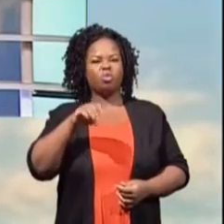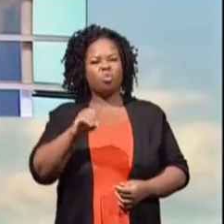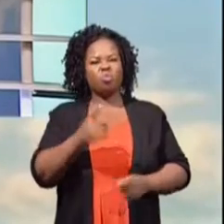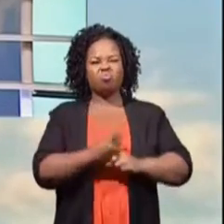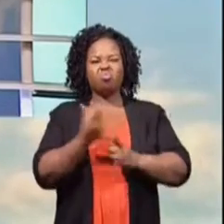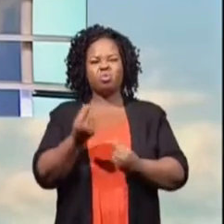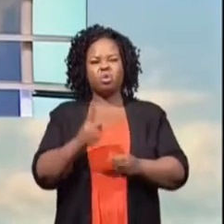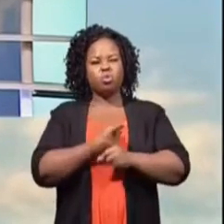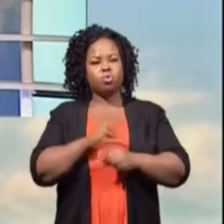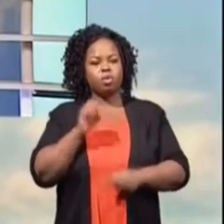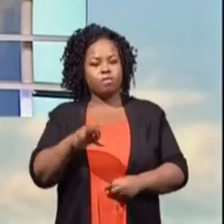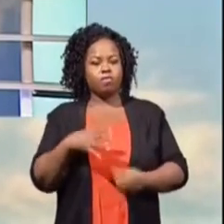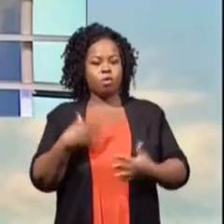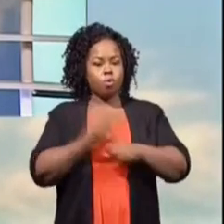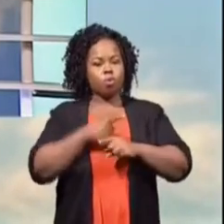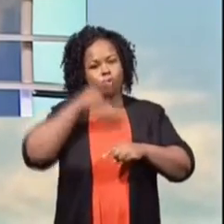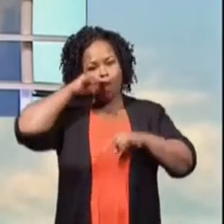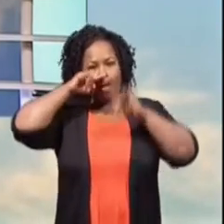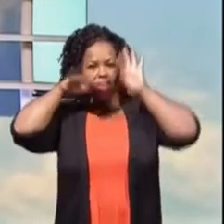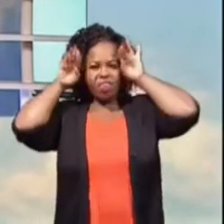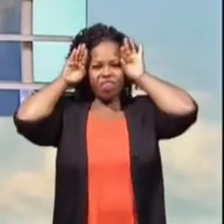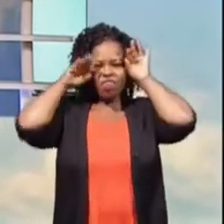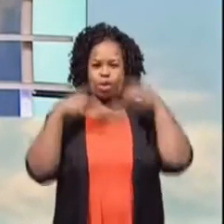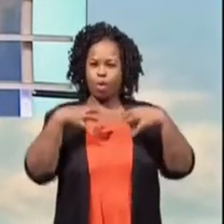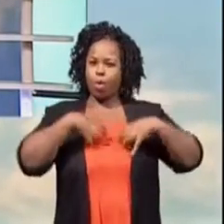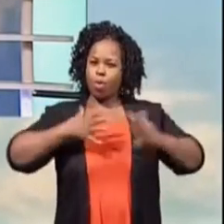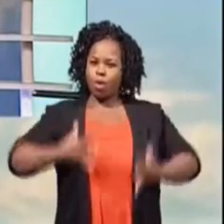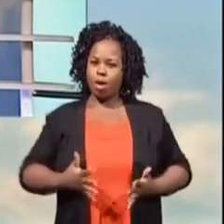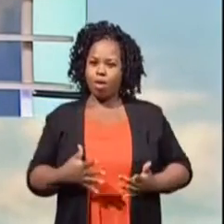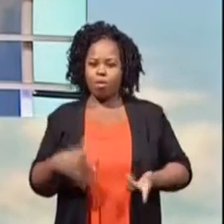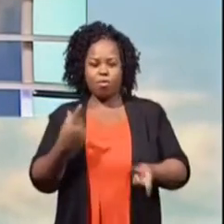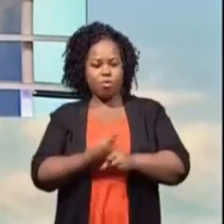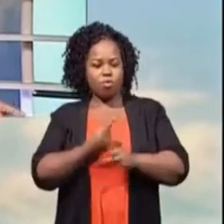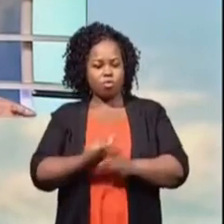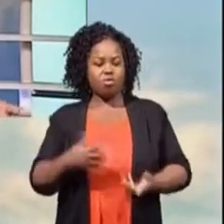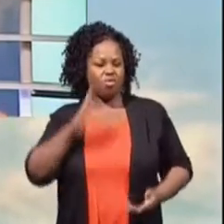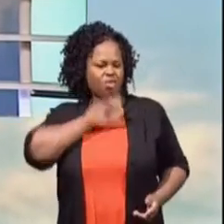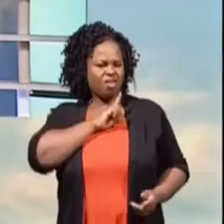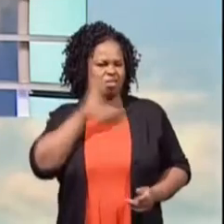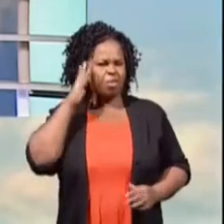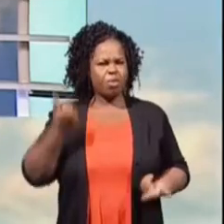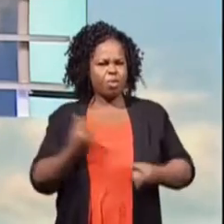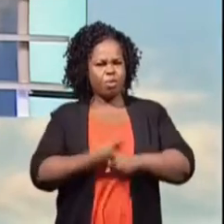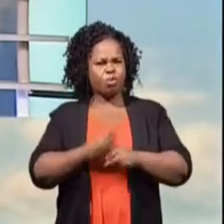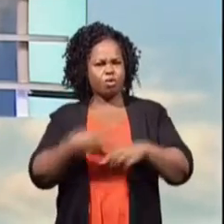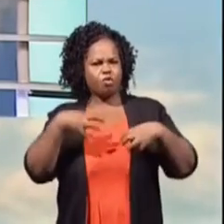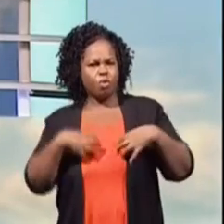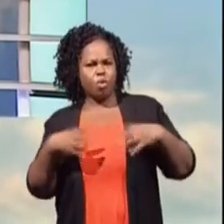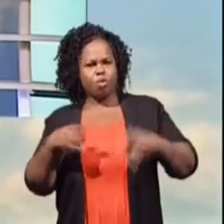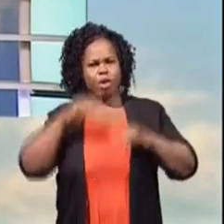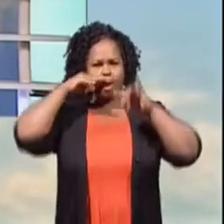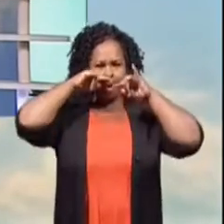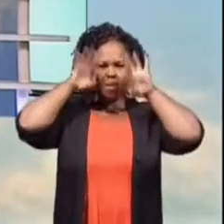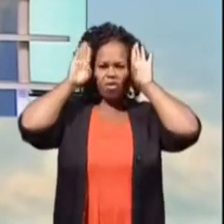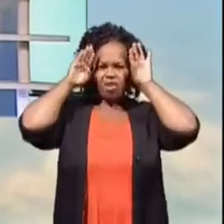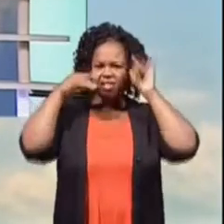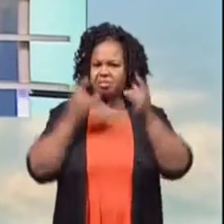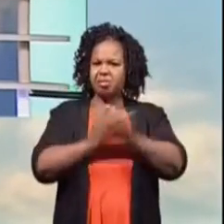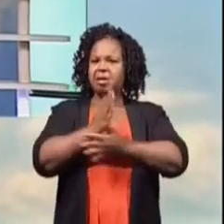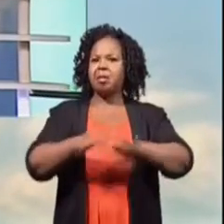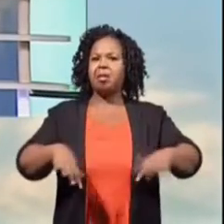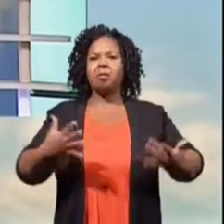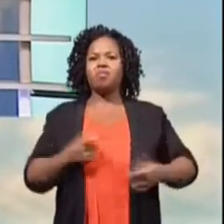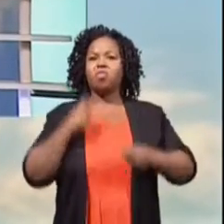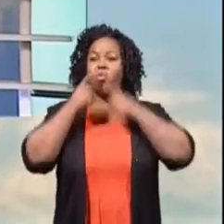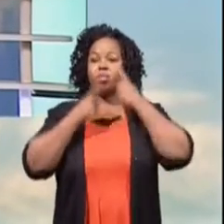hele gore u crash owner mo or owner crash or ba re like crash, right? A ke ratse gore sometimes ha o owner crash or ile mistress go crash ha ona di rights. Ha o